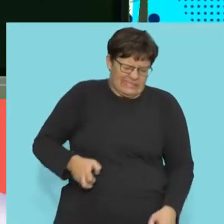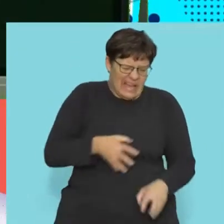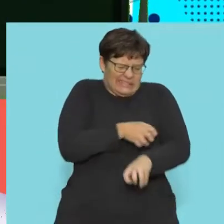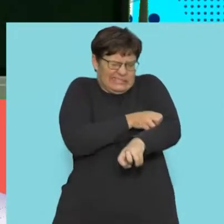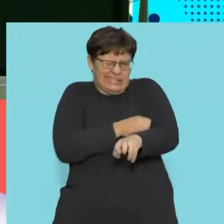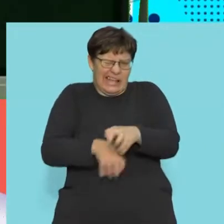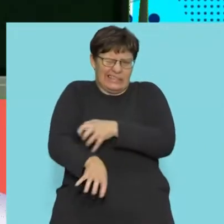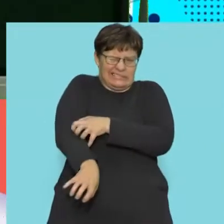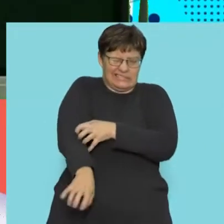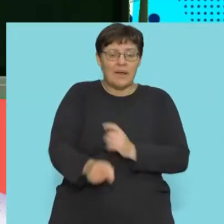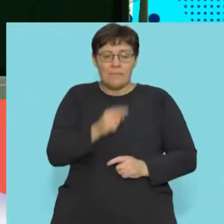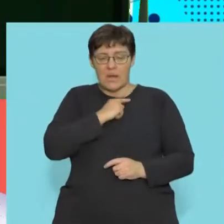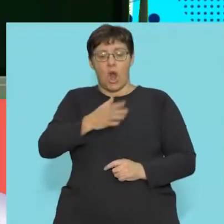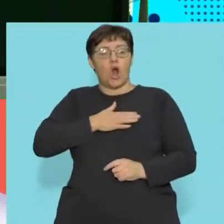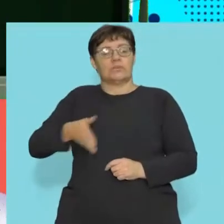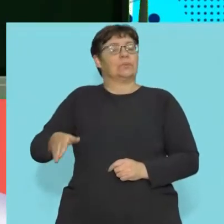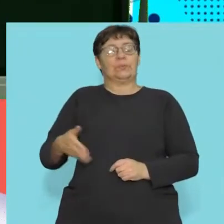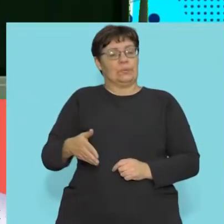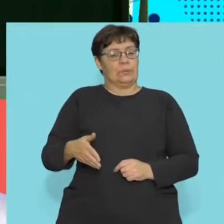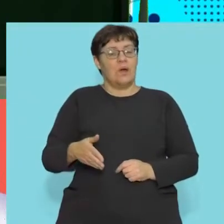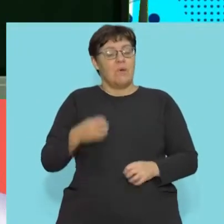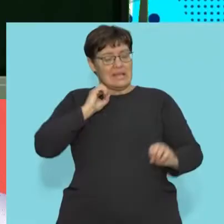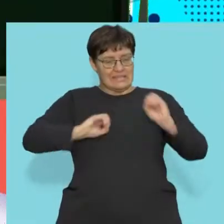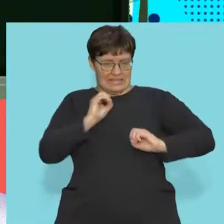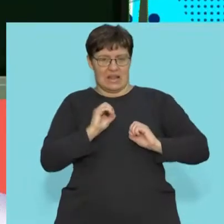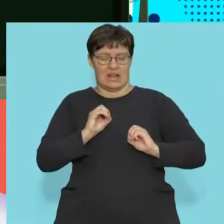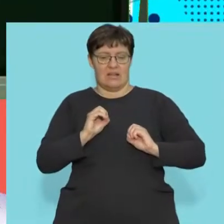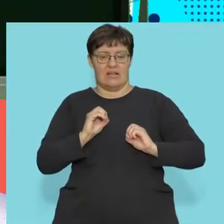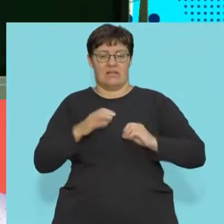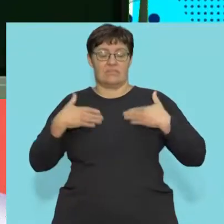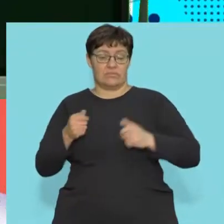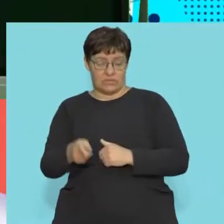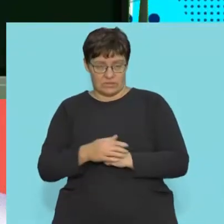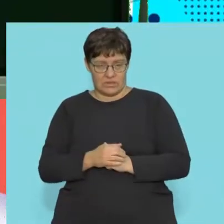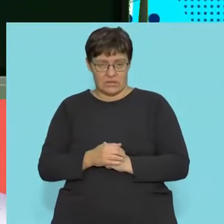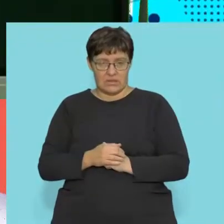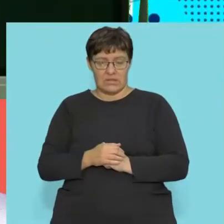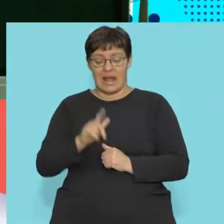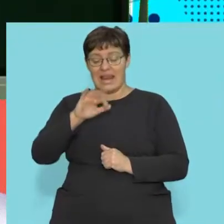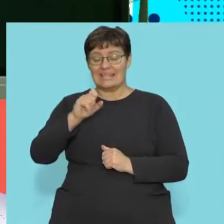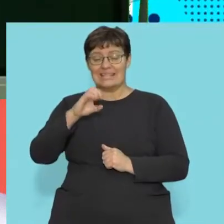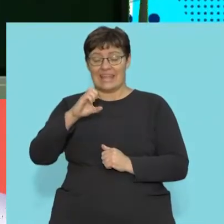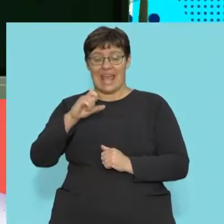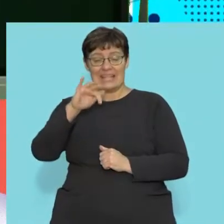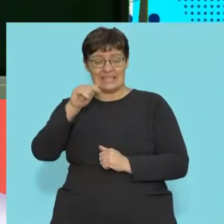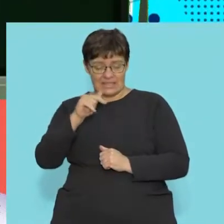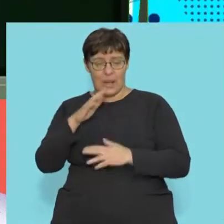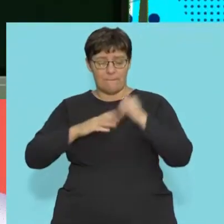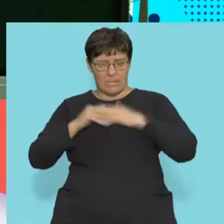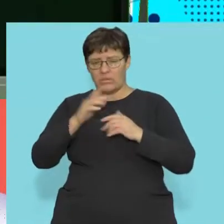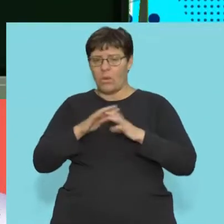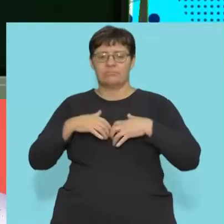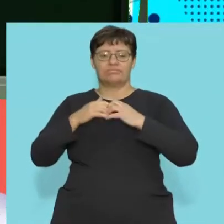cramps is the absence of oxygen during cellular respiration. And the buildup of lactic acid is due